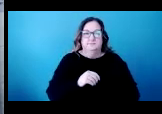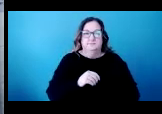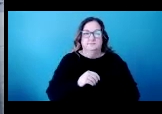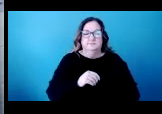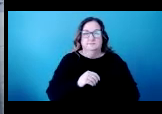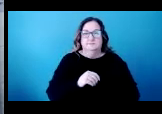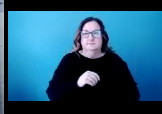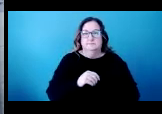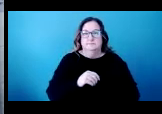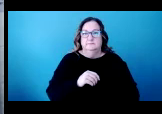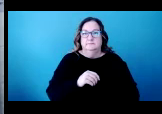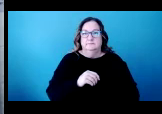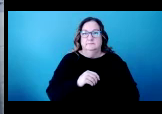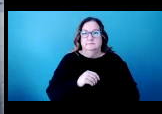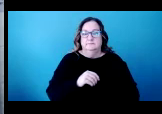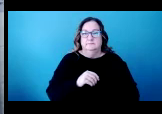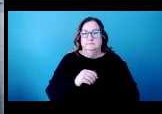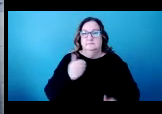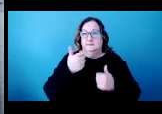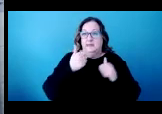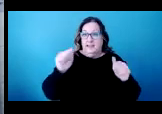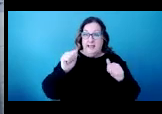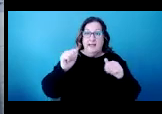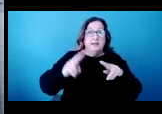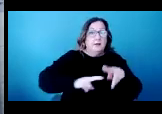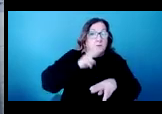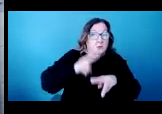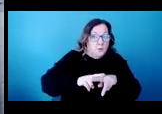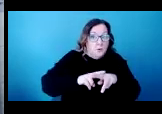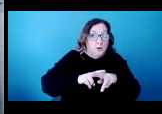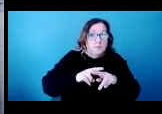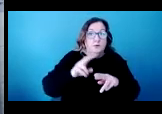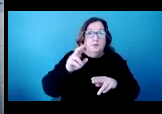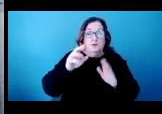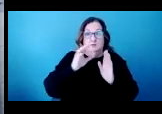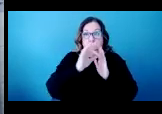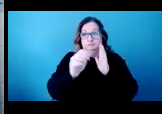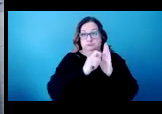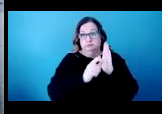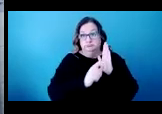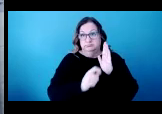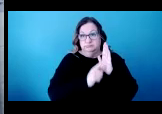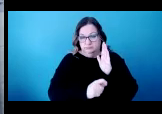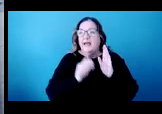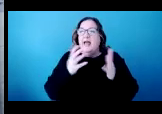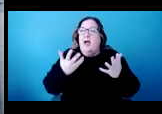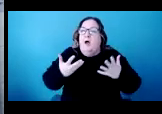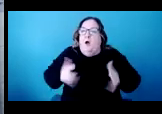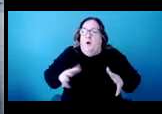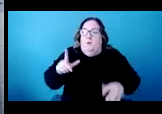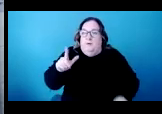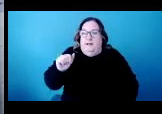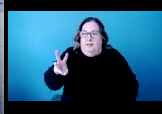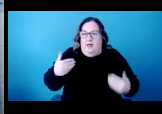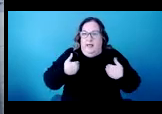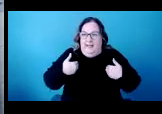is already part of the law. Anything that's underlined is what the bill would be adding to the